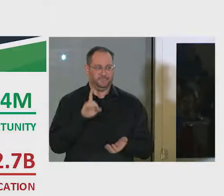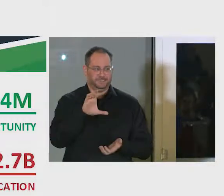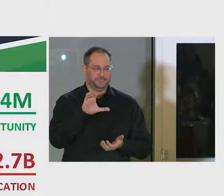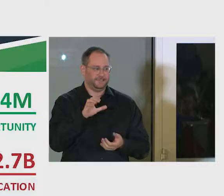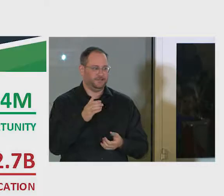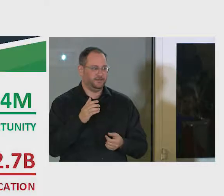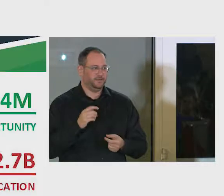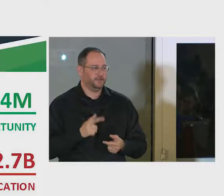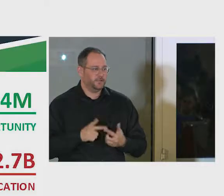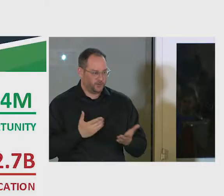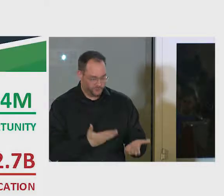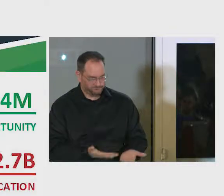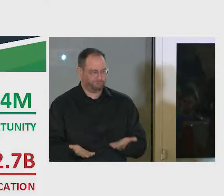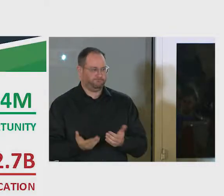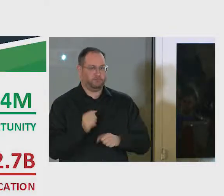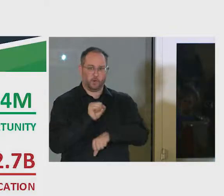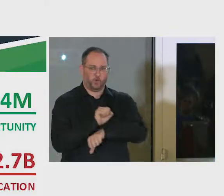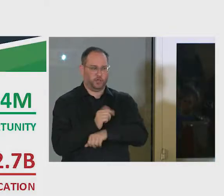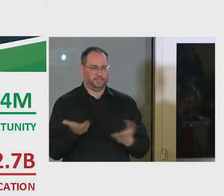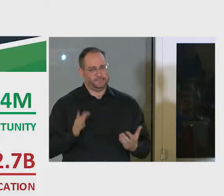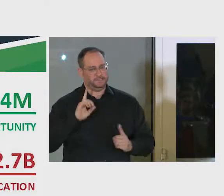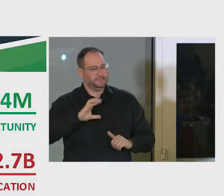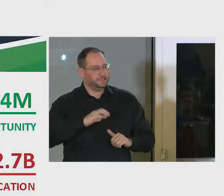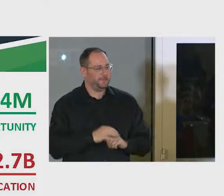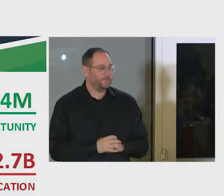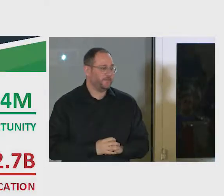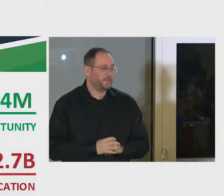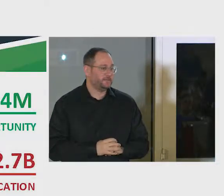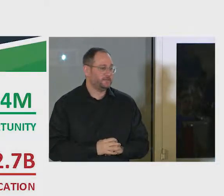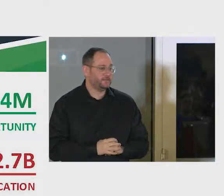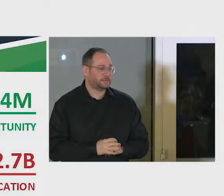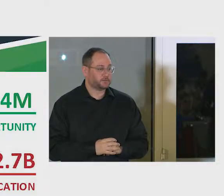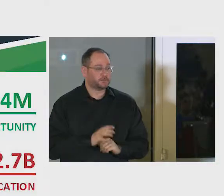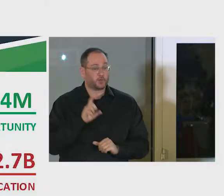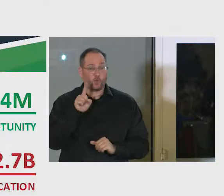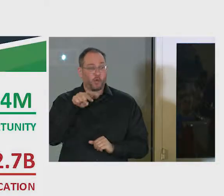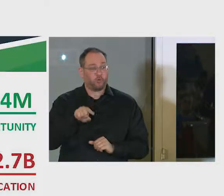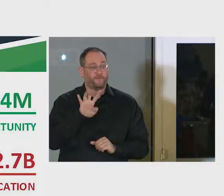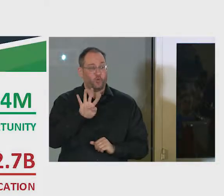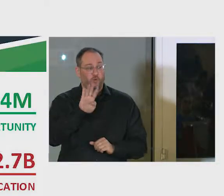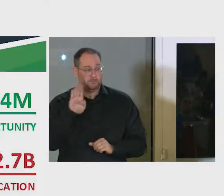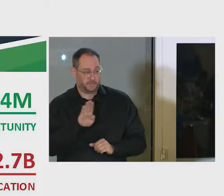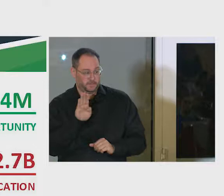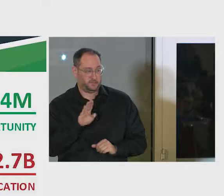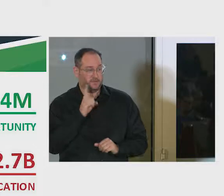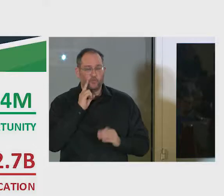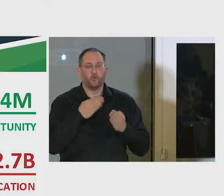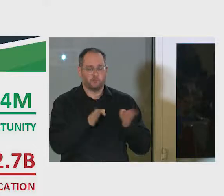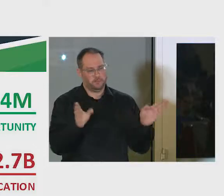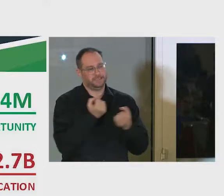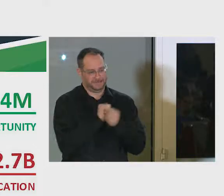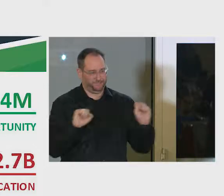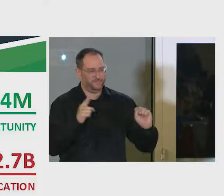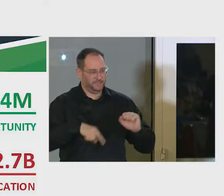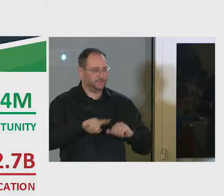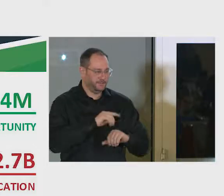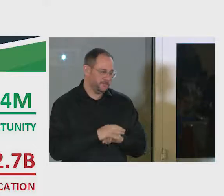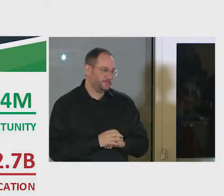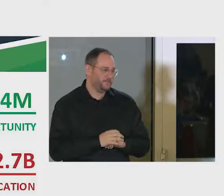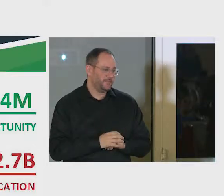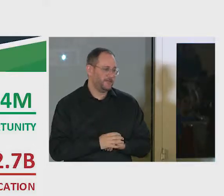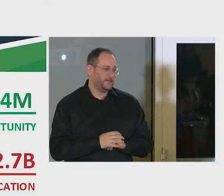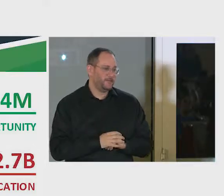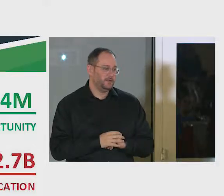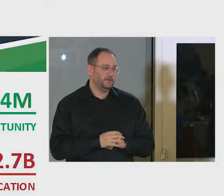This includes funding for the Metropolitan Police Department and Fire and Emergency Medical Services Department, but also funds for our Office of